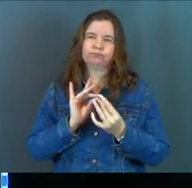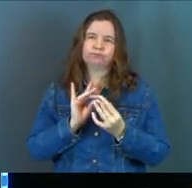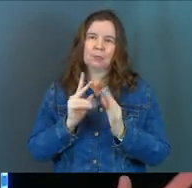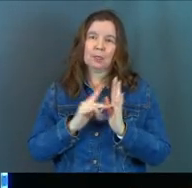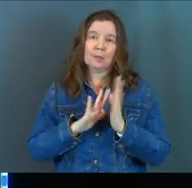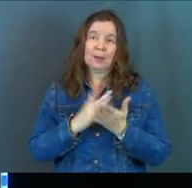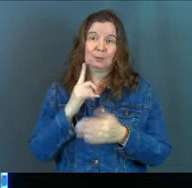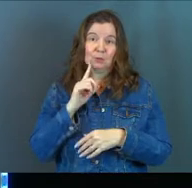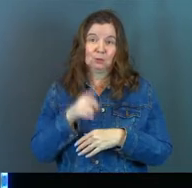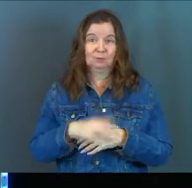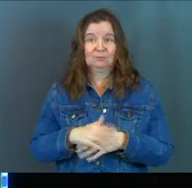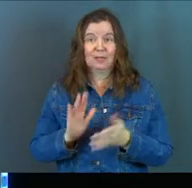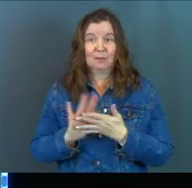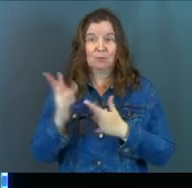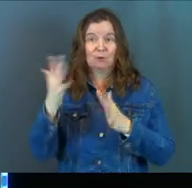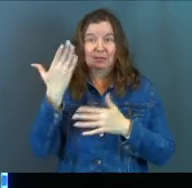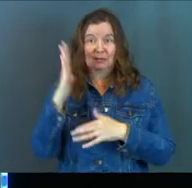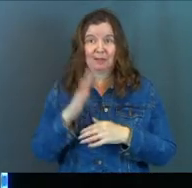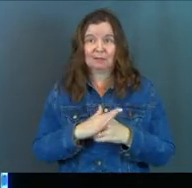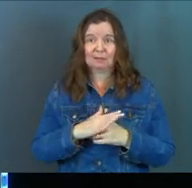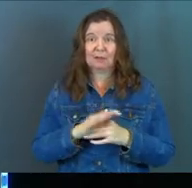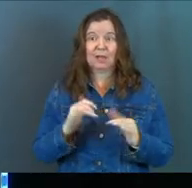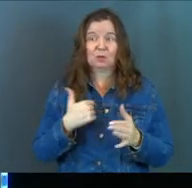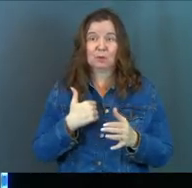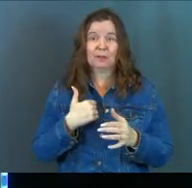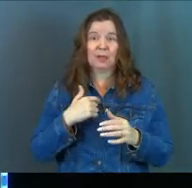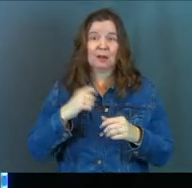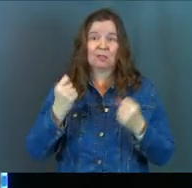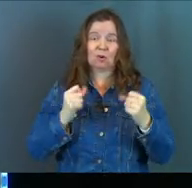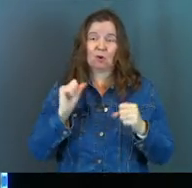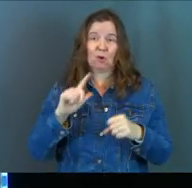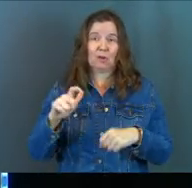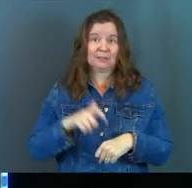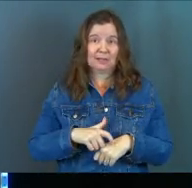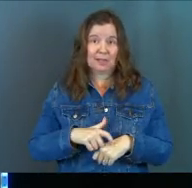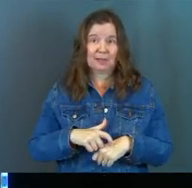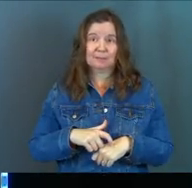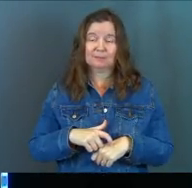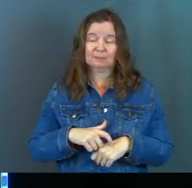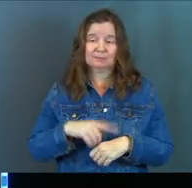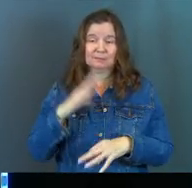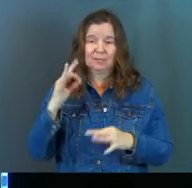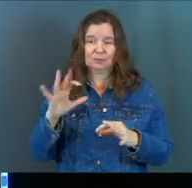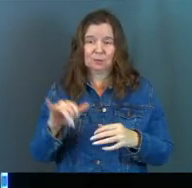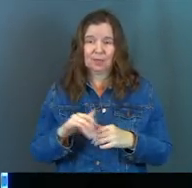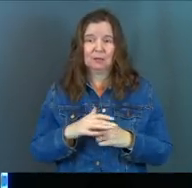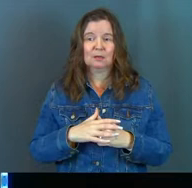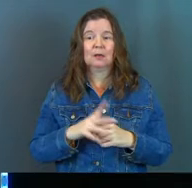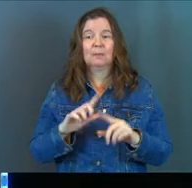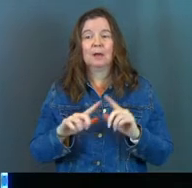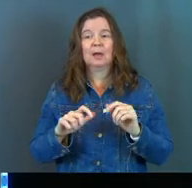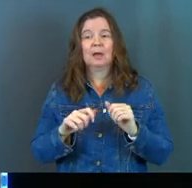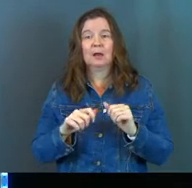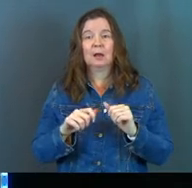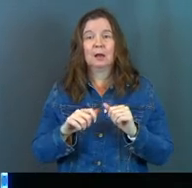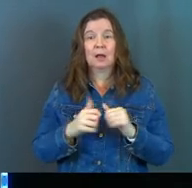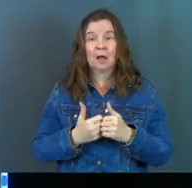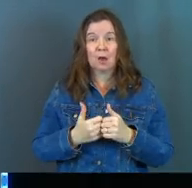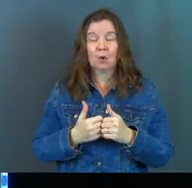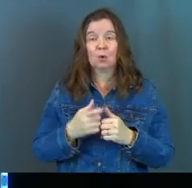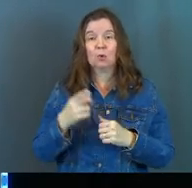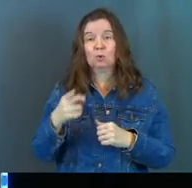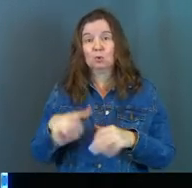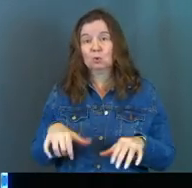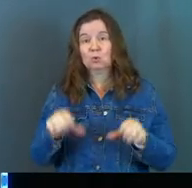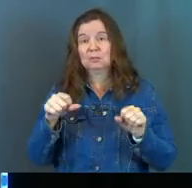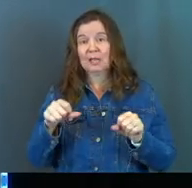you. Praise God. I mean, I do that in the car all the time. Absolutely do that. But